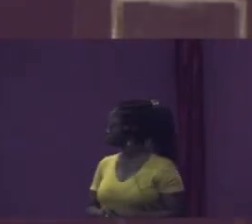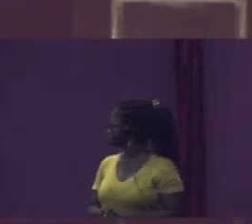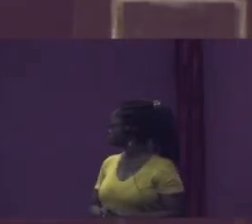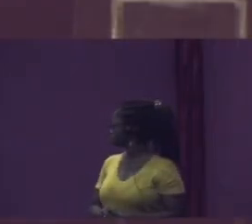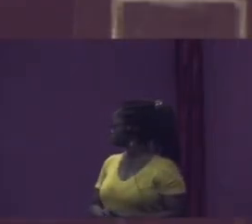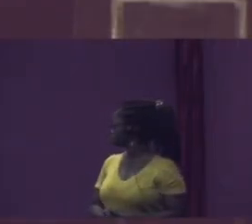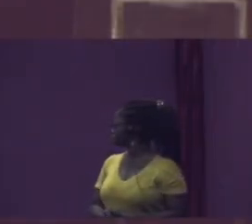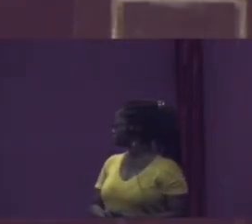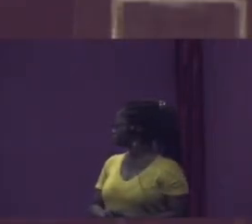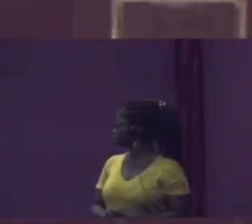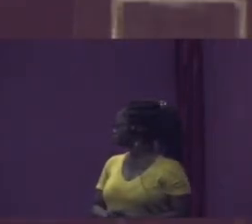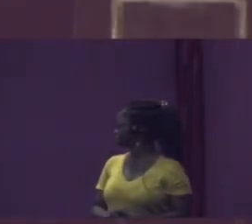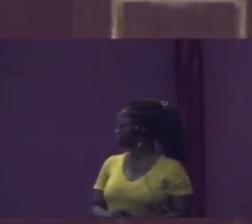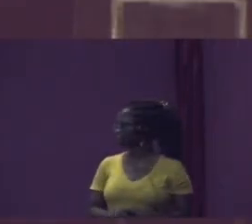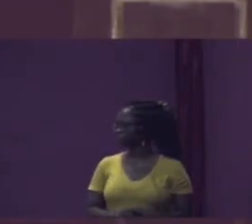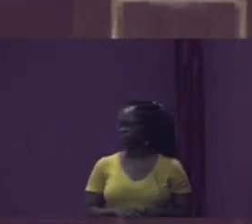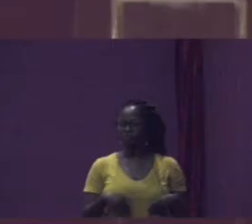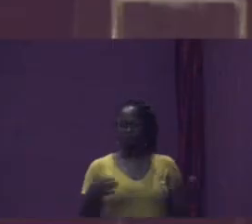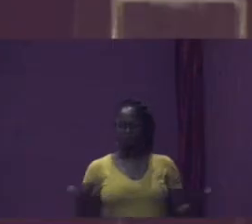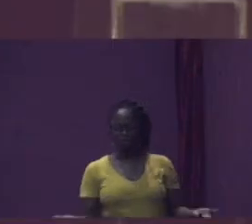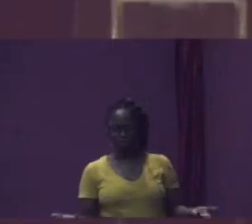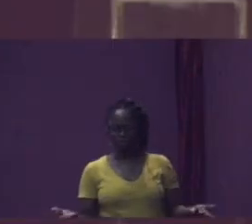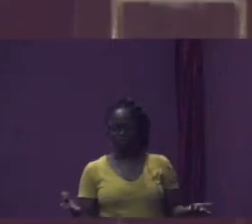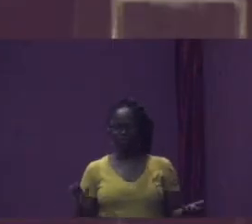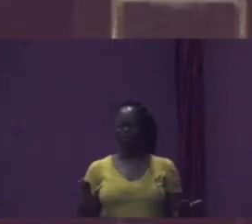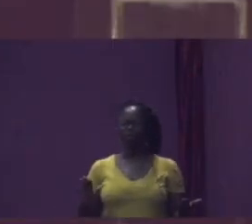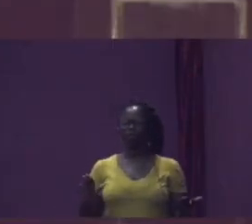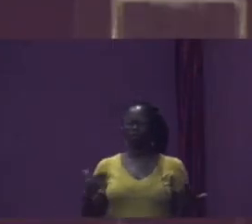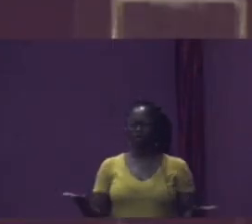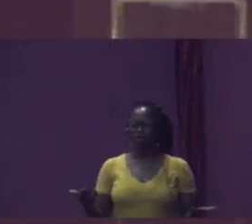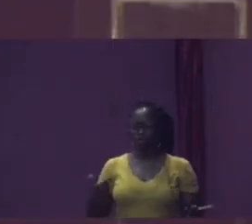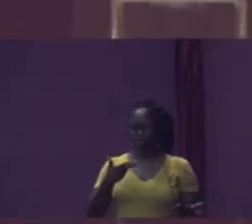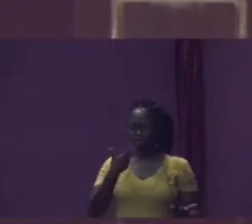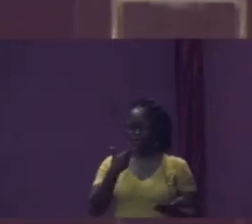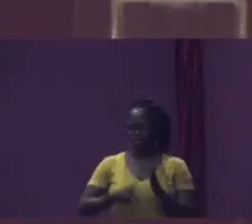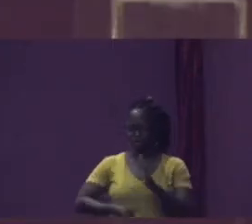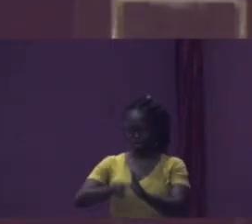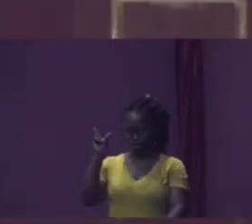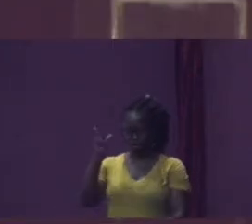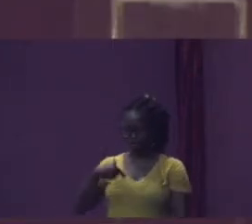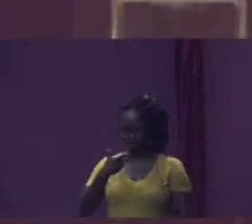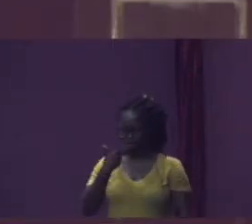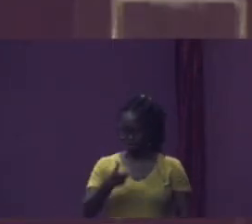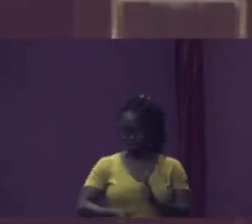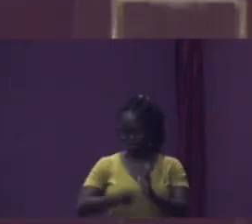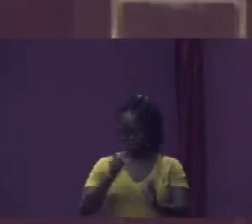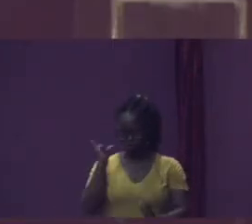Okay. And so, as I mentioned, one of the